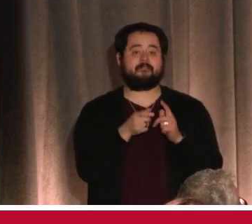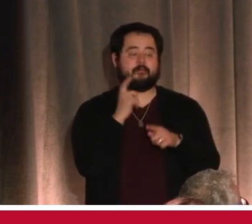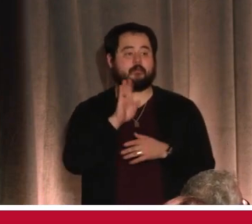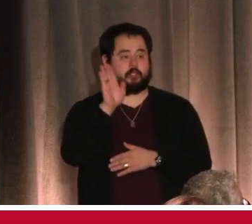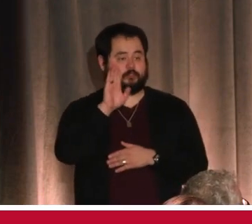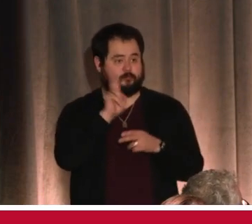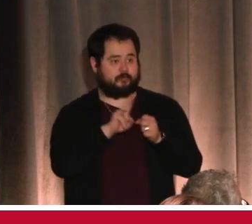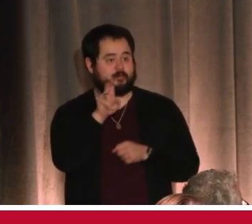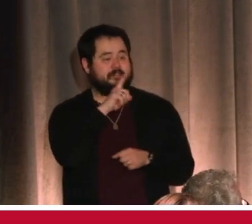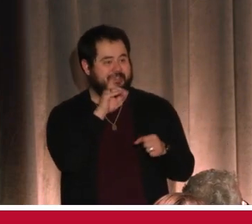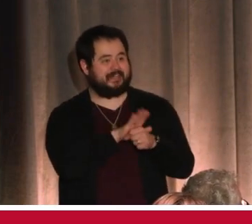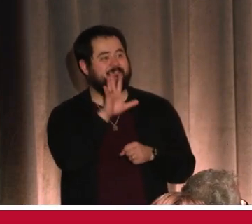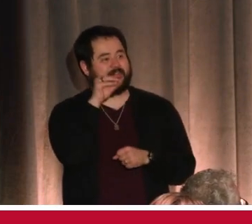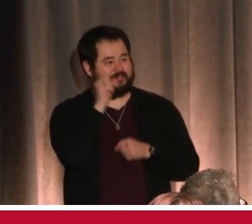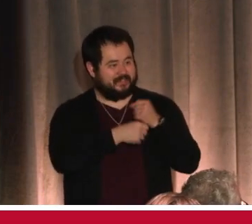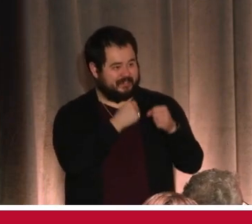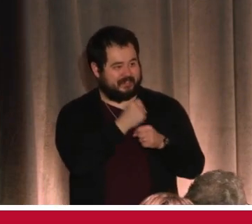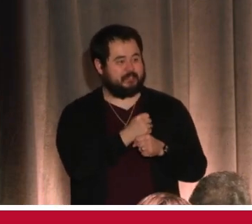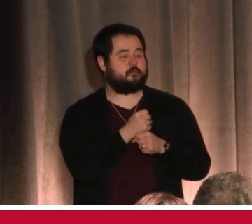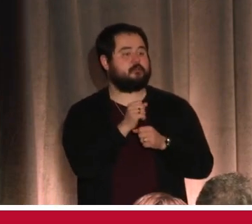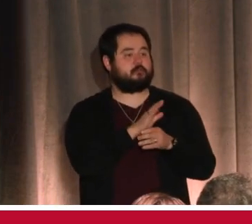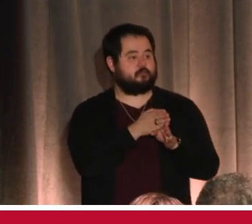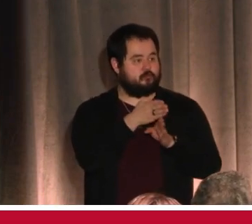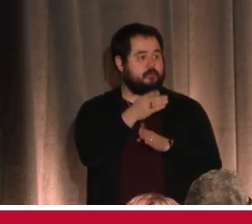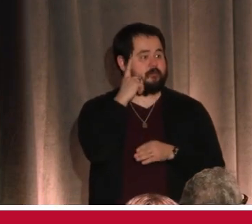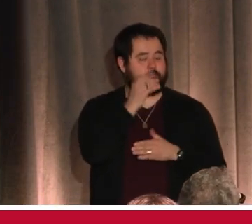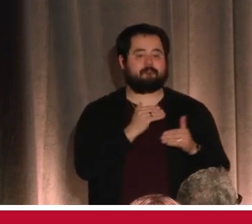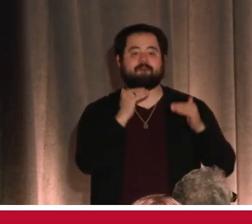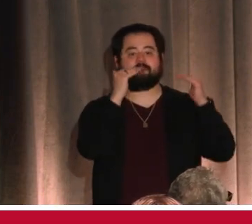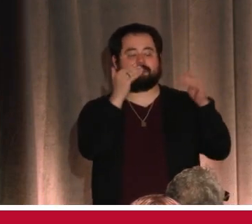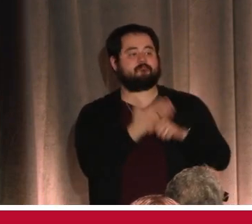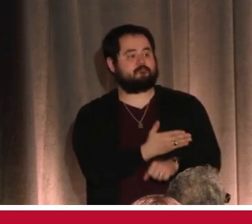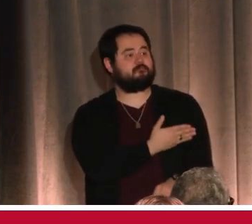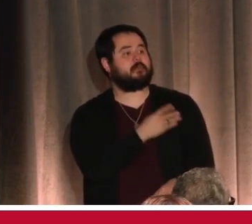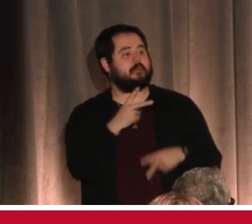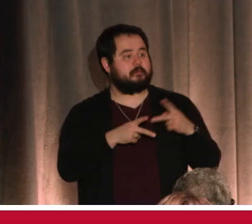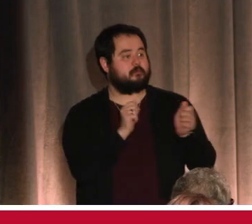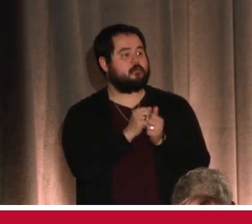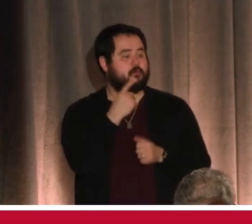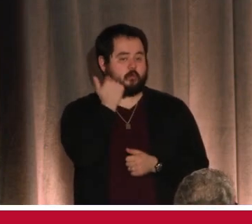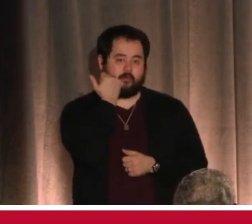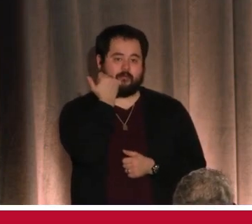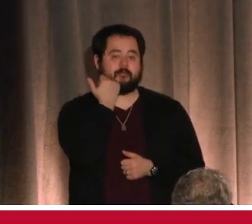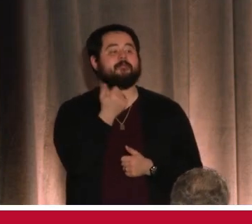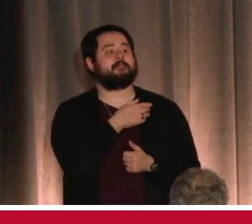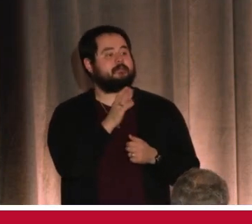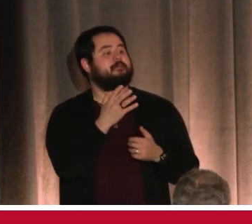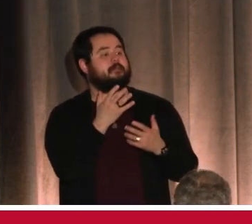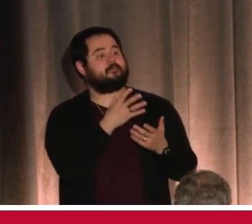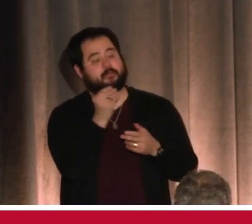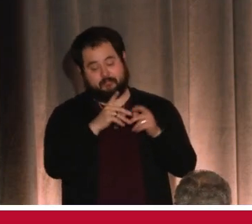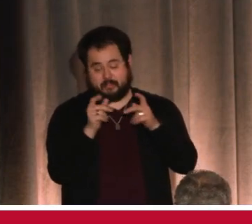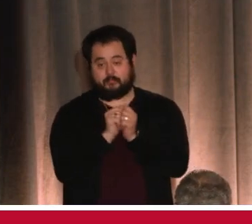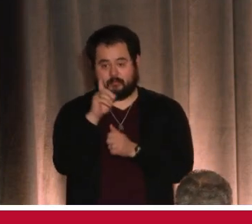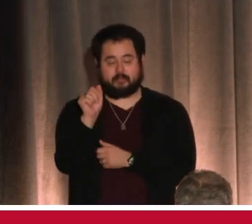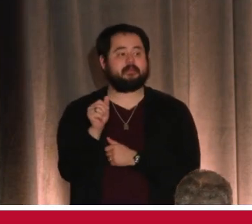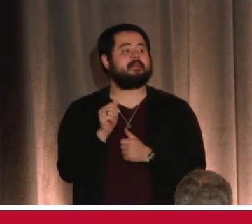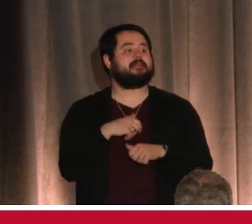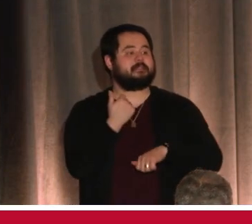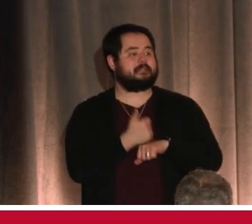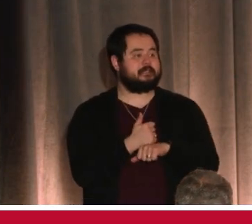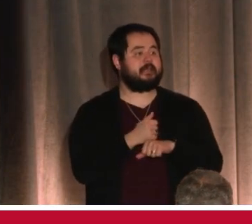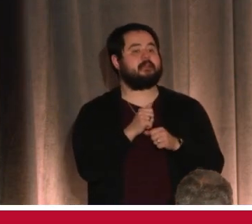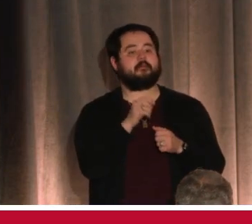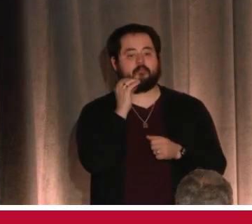his 50-year career to improving oral health care for people with disabilities. He co-founded the American Academy of Developmental Medicine and